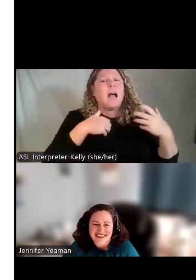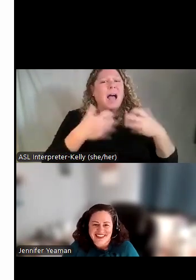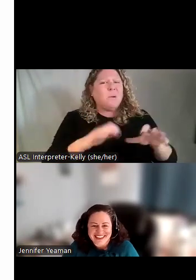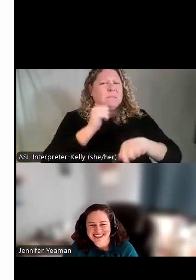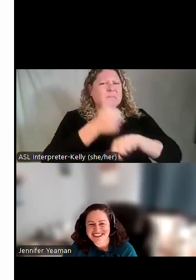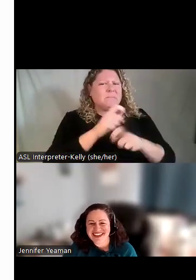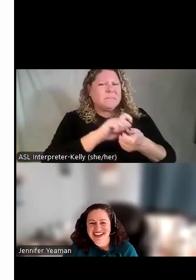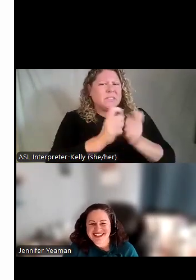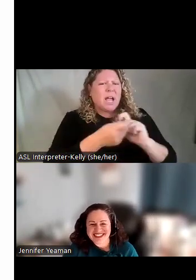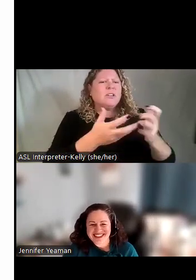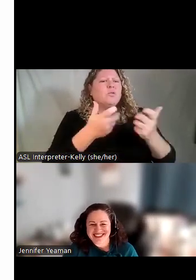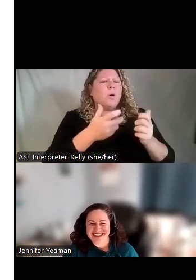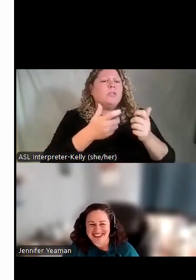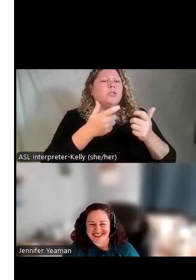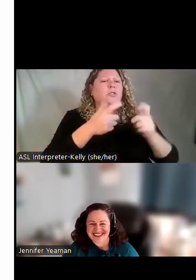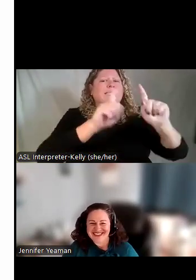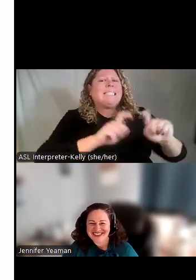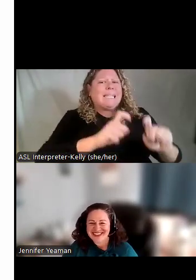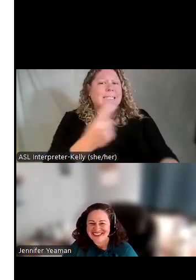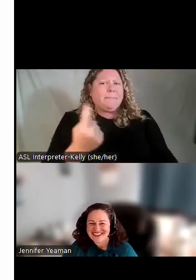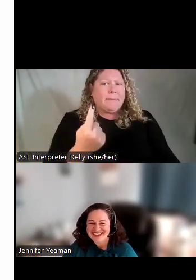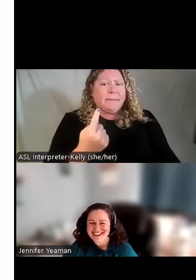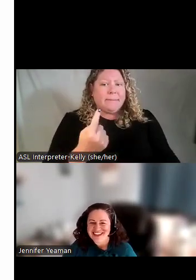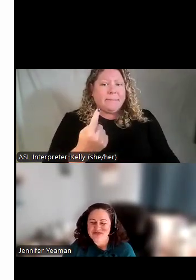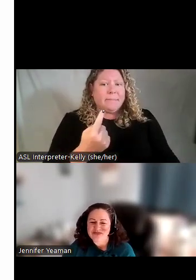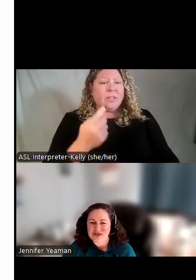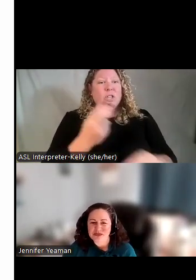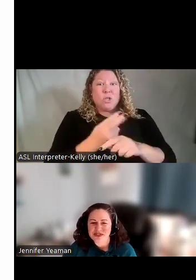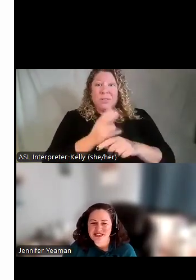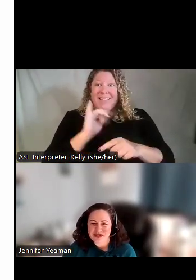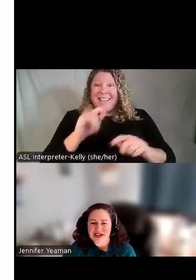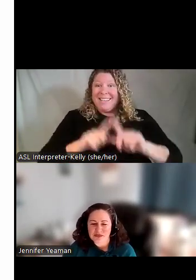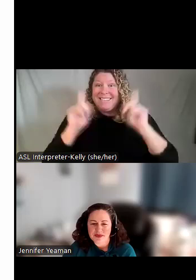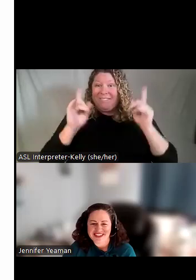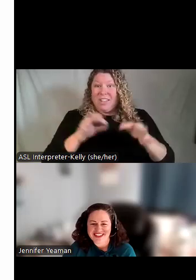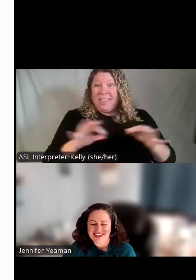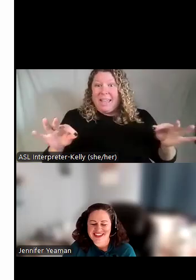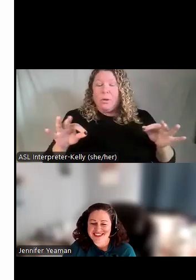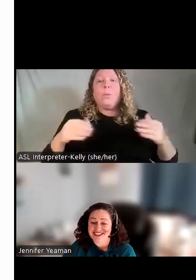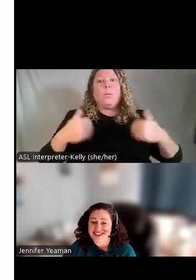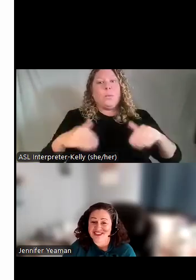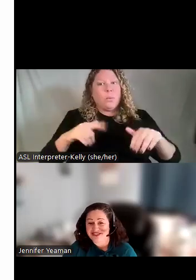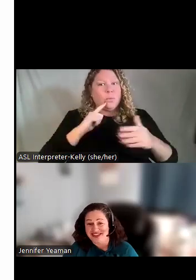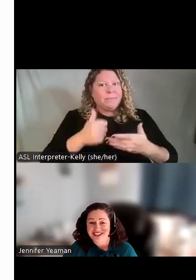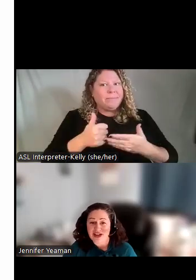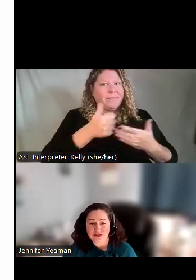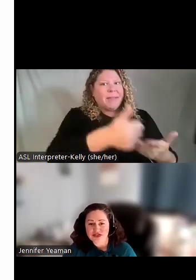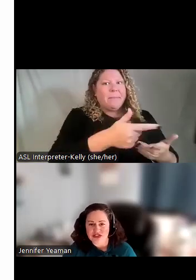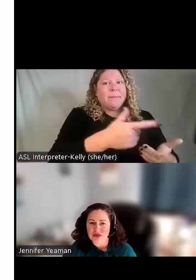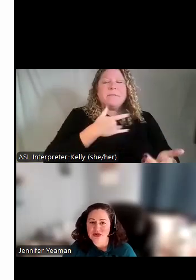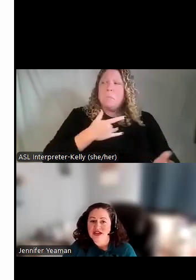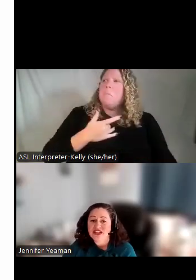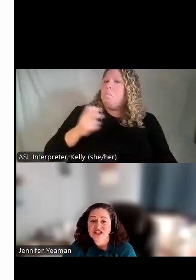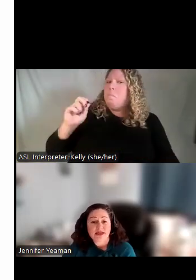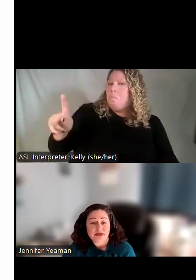run a pilot. Just using that nuanced language really helped them to get to the yes instead of just running to that